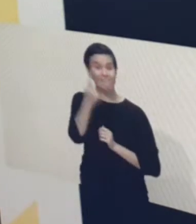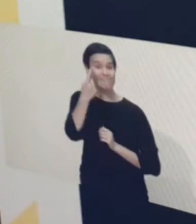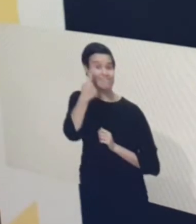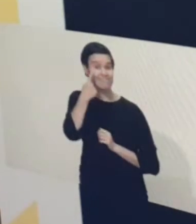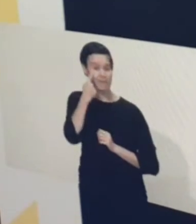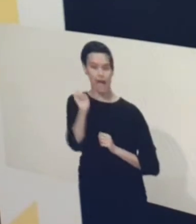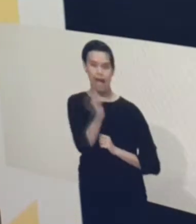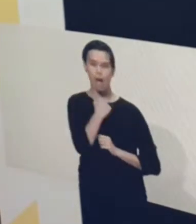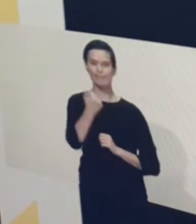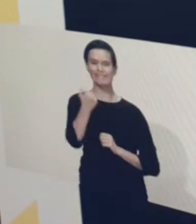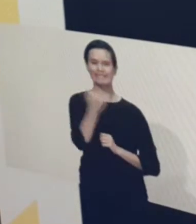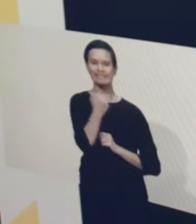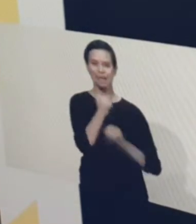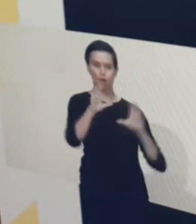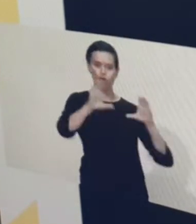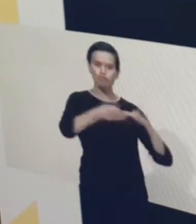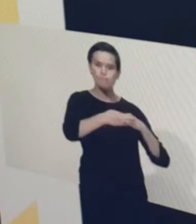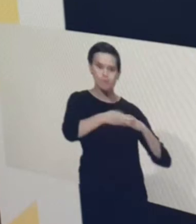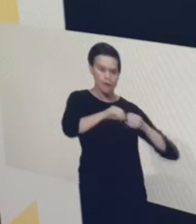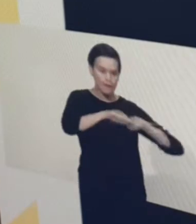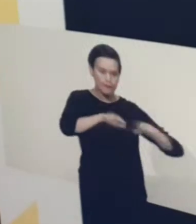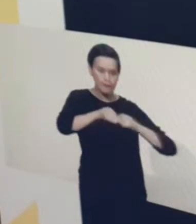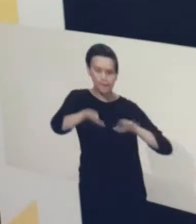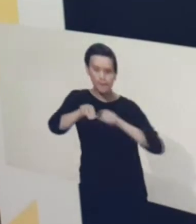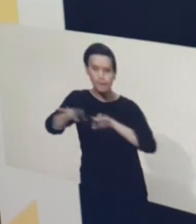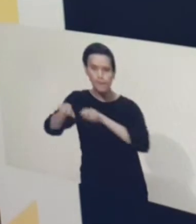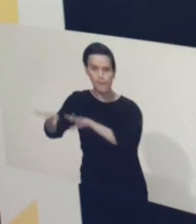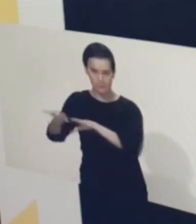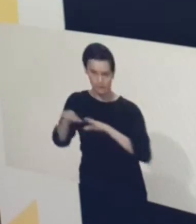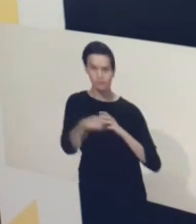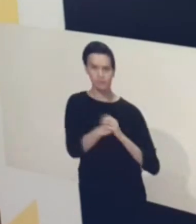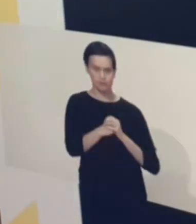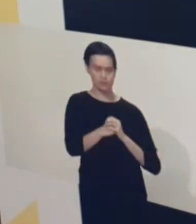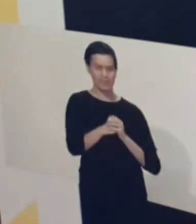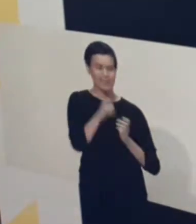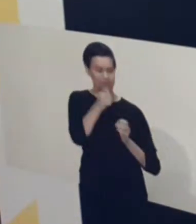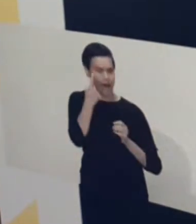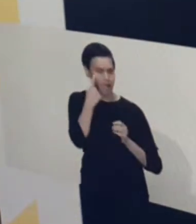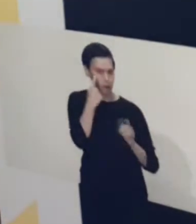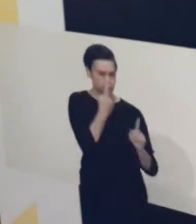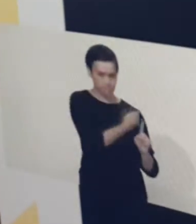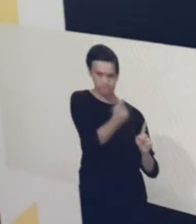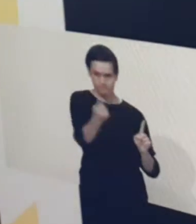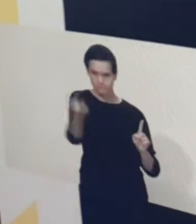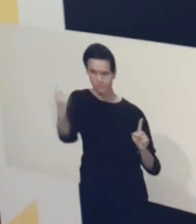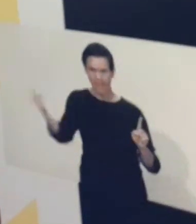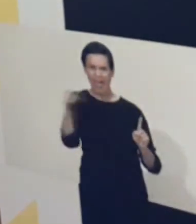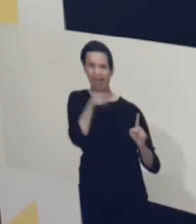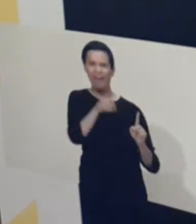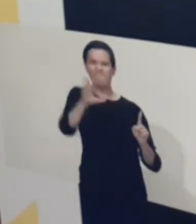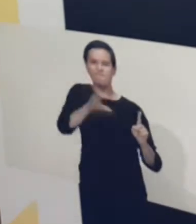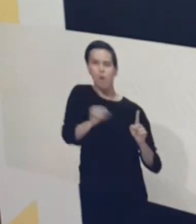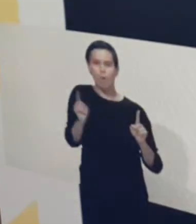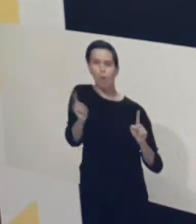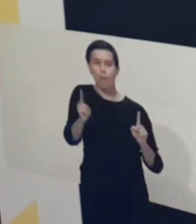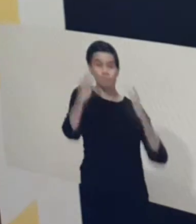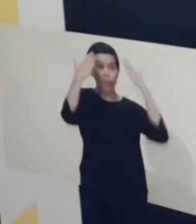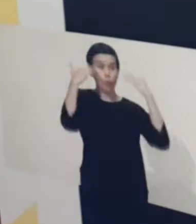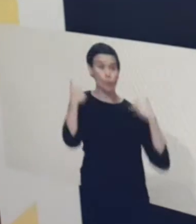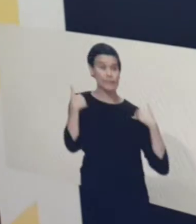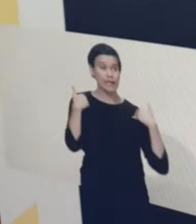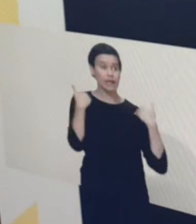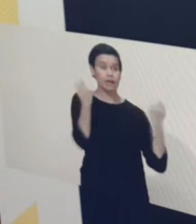know that they're a slice of Kiwi life. They have started at wedding receptions, stag do's,